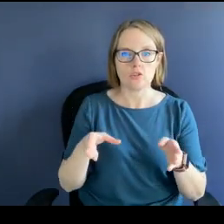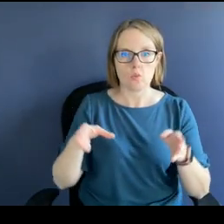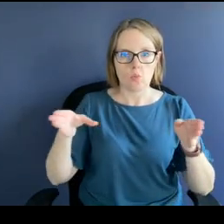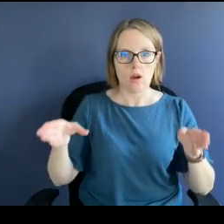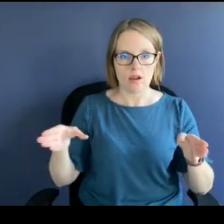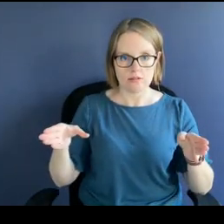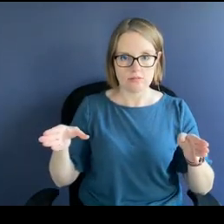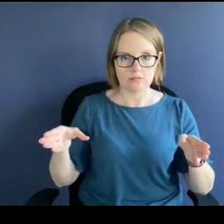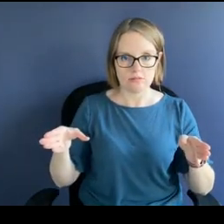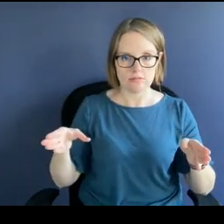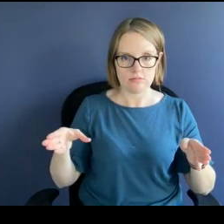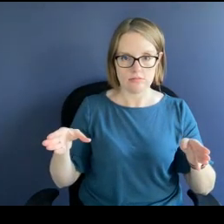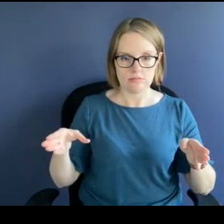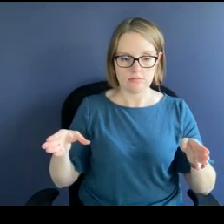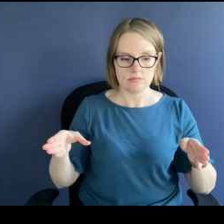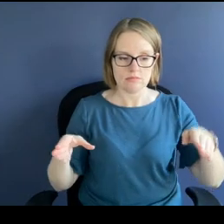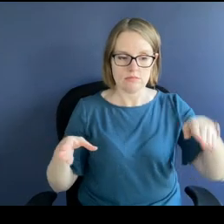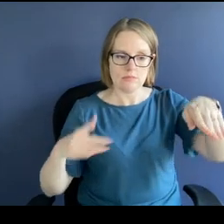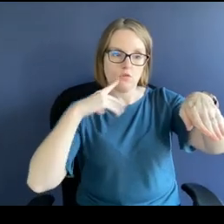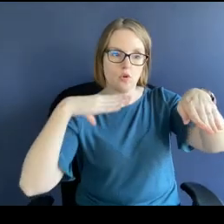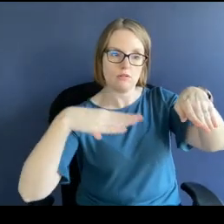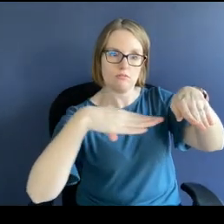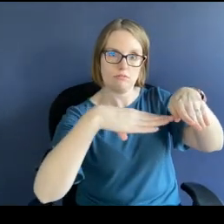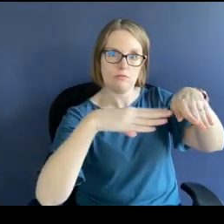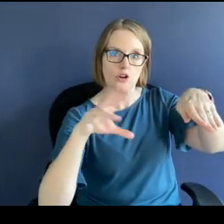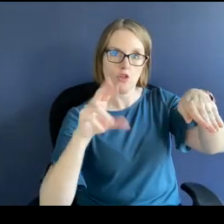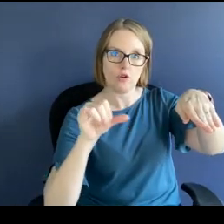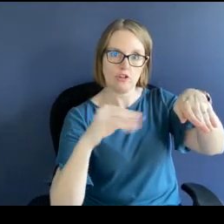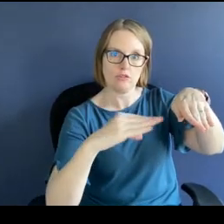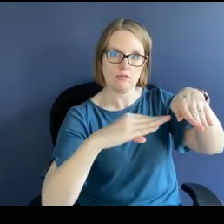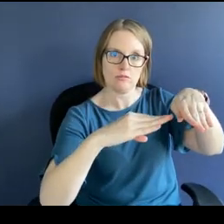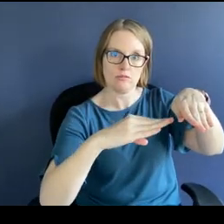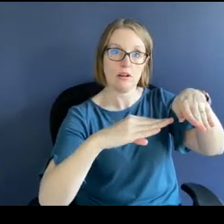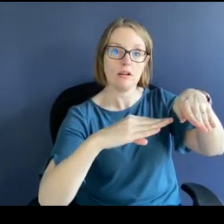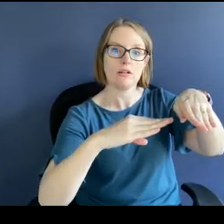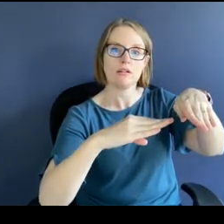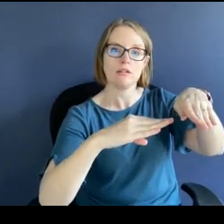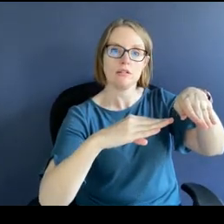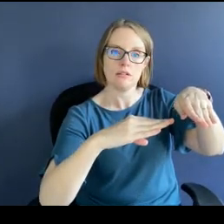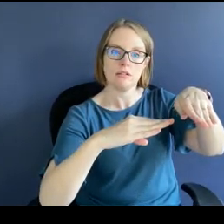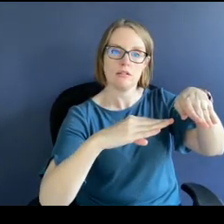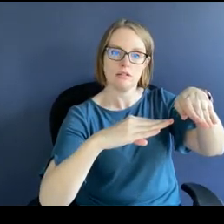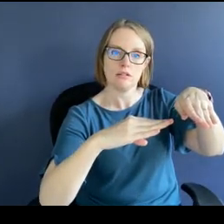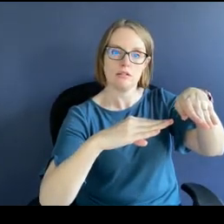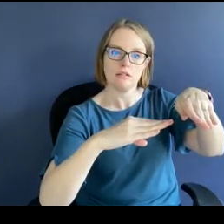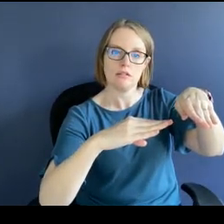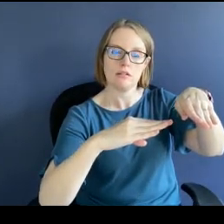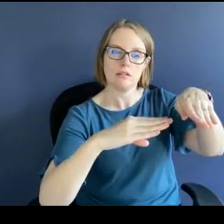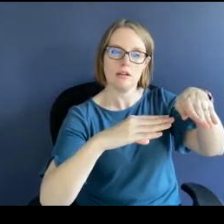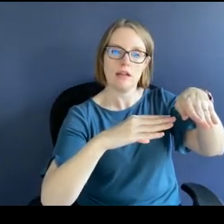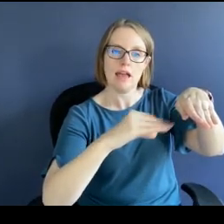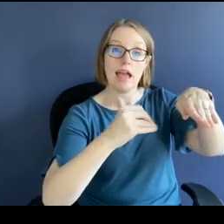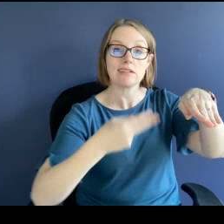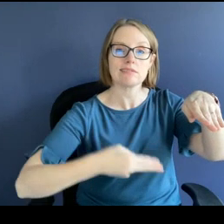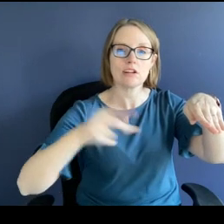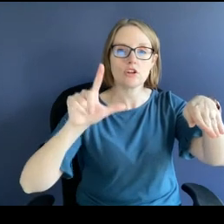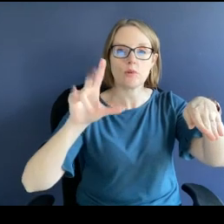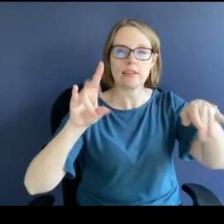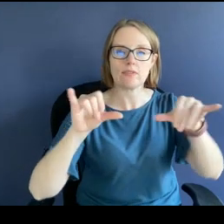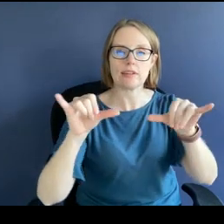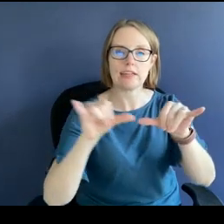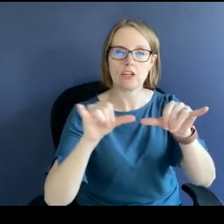and should be a minimum of 27 inches high under sinks or cooktops